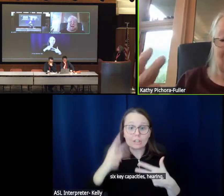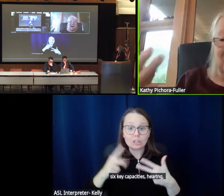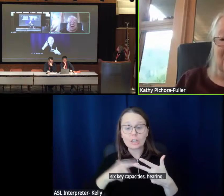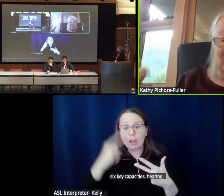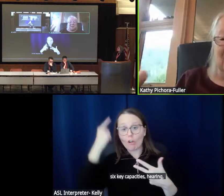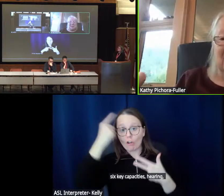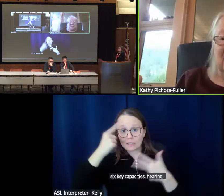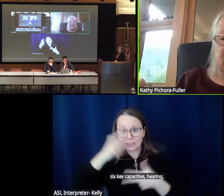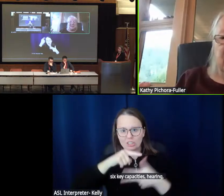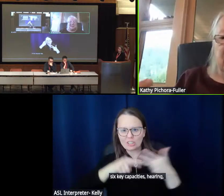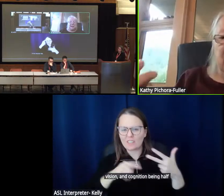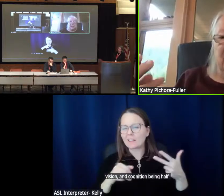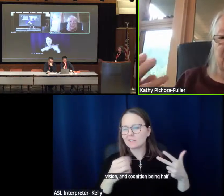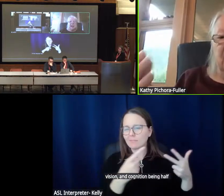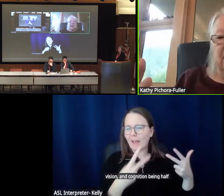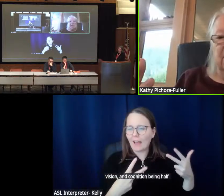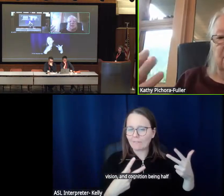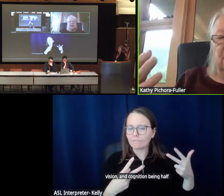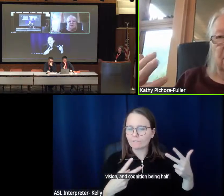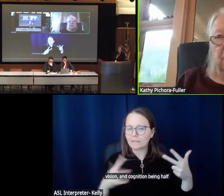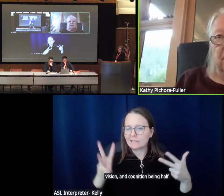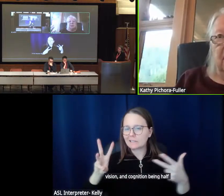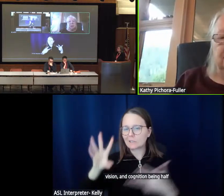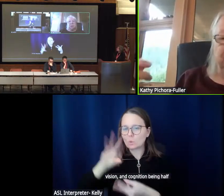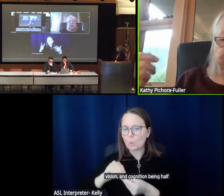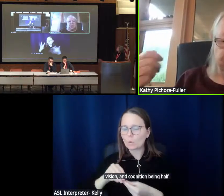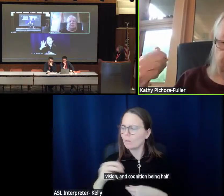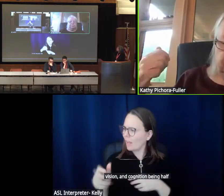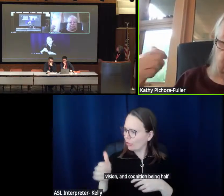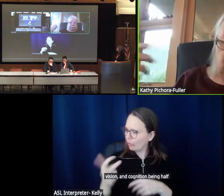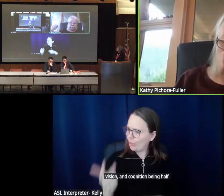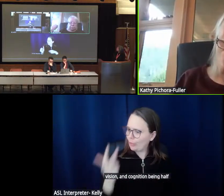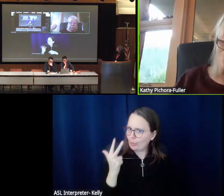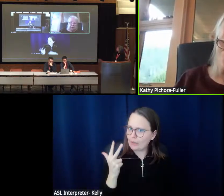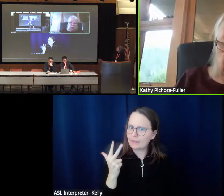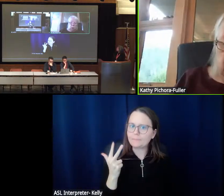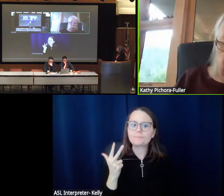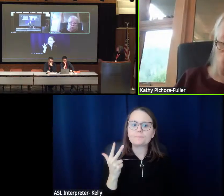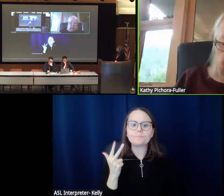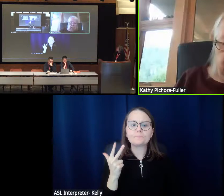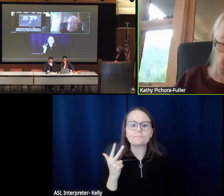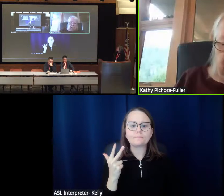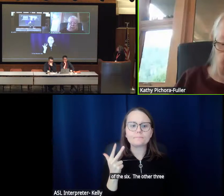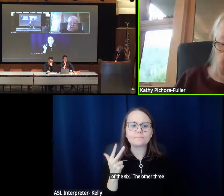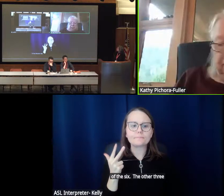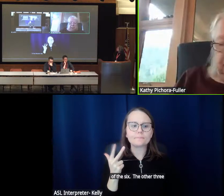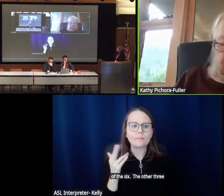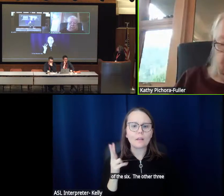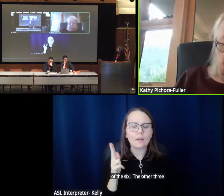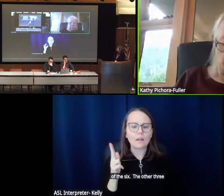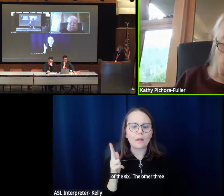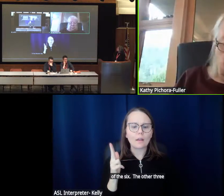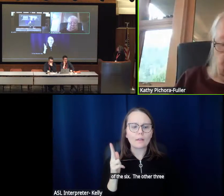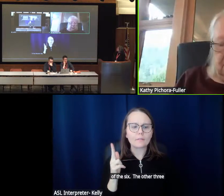half of the 6. The other 3 were